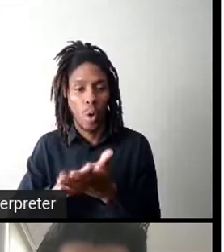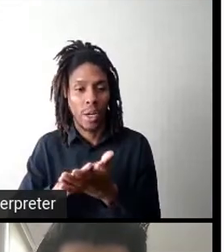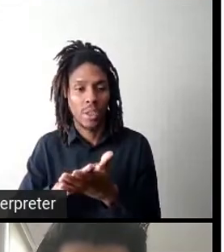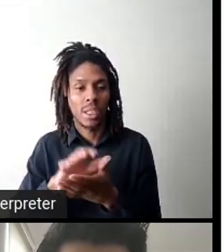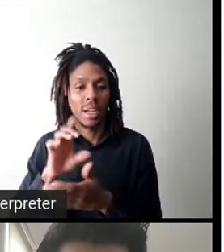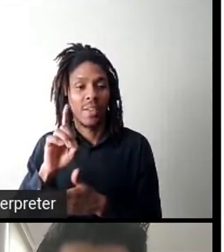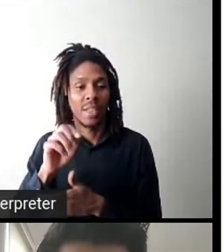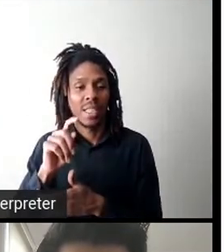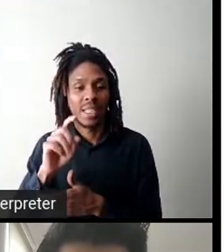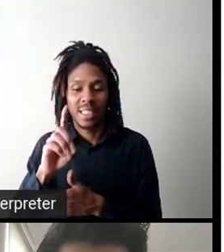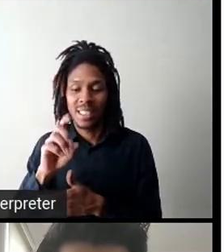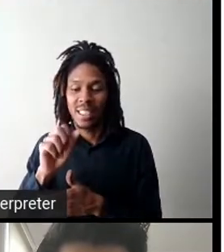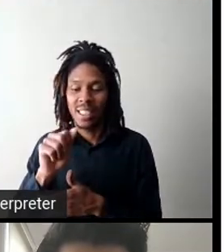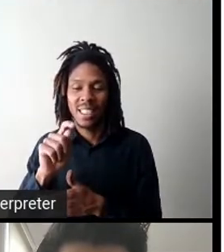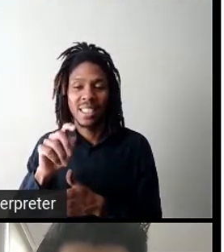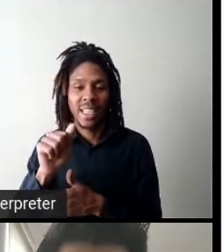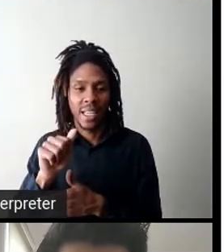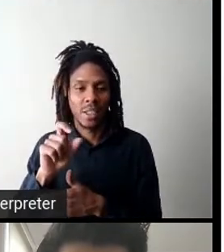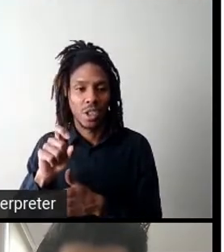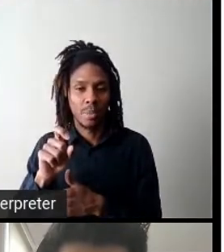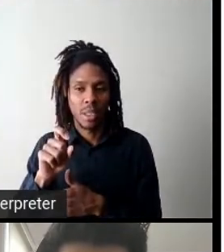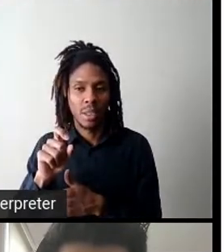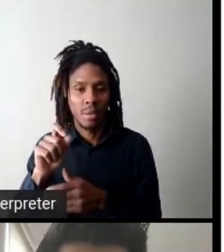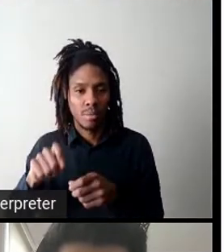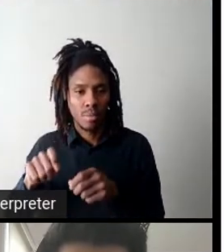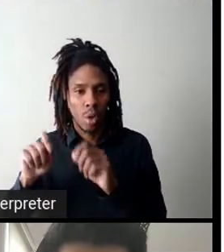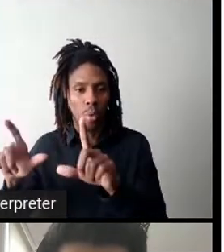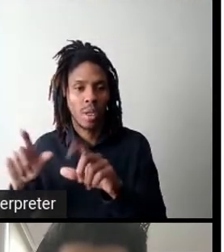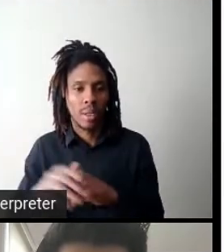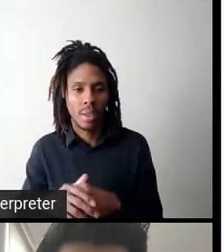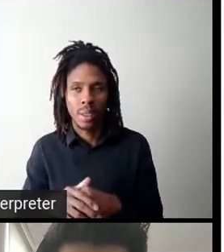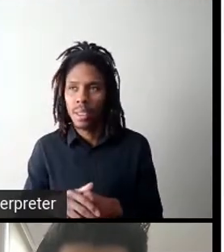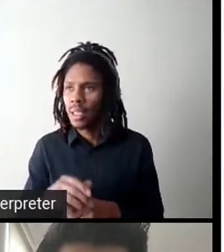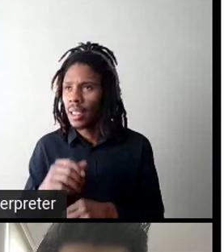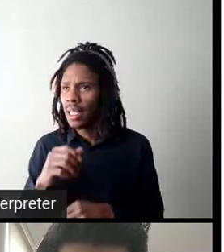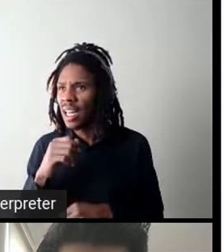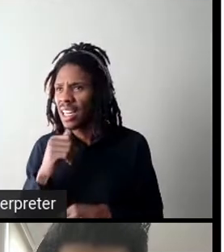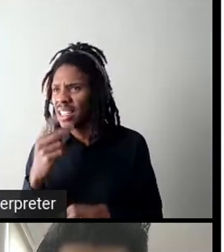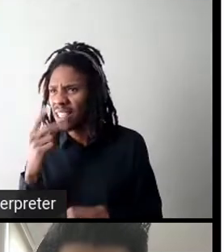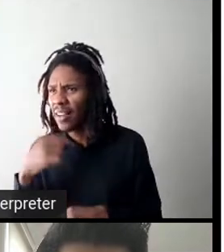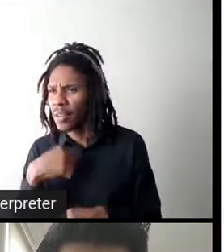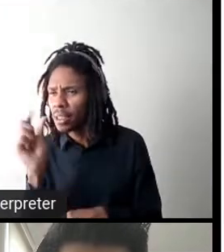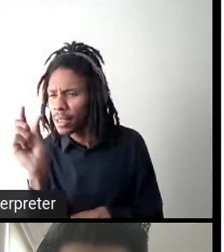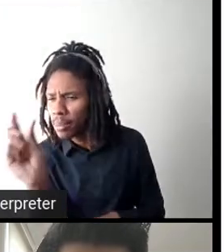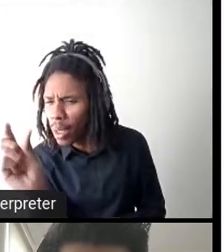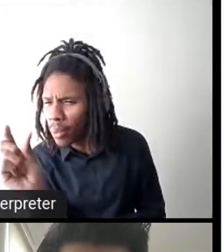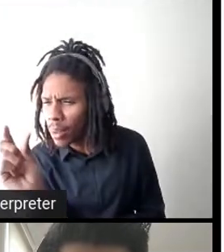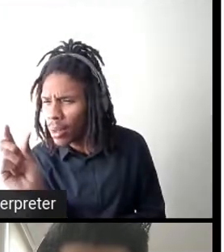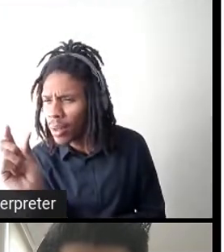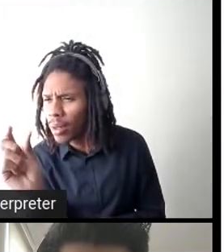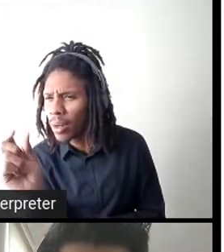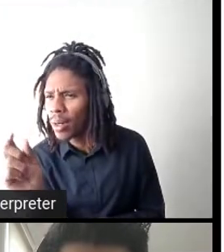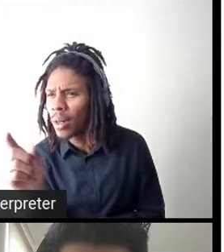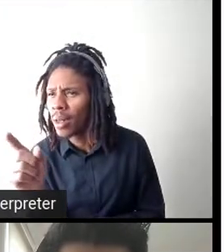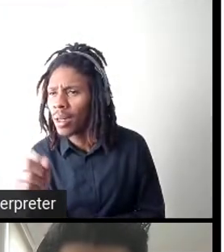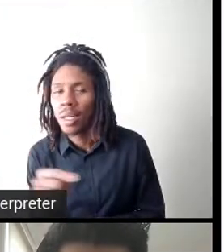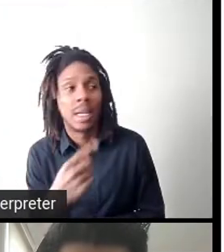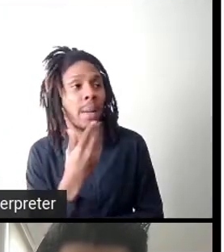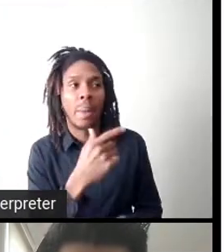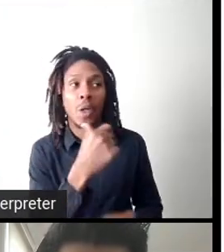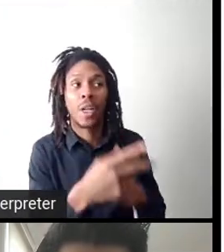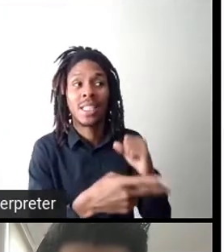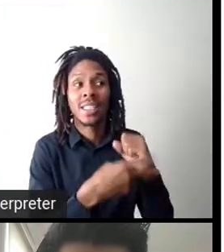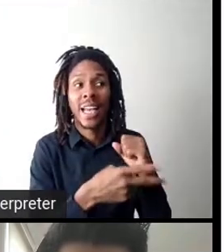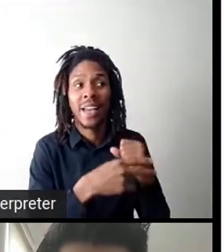Does look like there's a tiny little bug here where it doesn't show the real life rendered data. Let me kind of. Maybe you didn't save the component on the previous screen. Is that